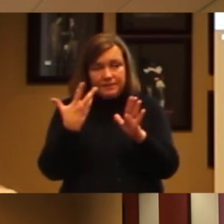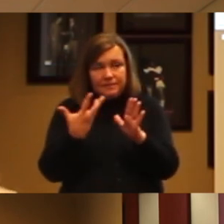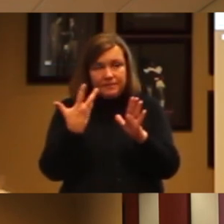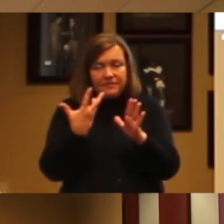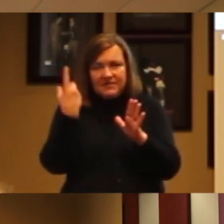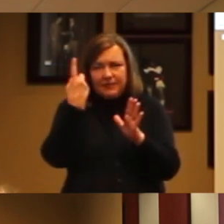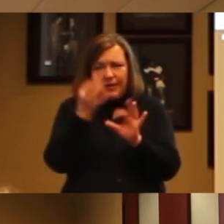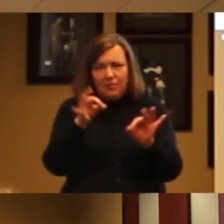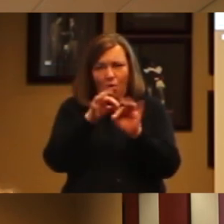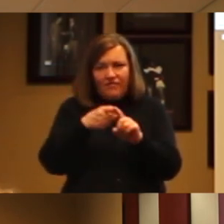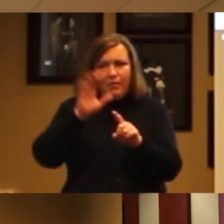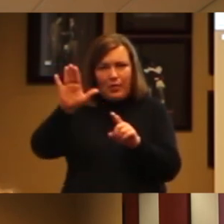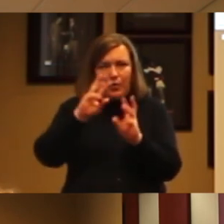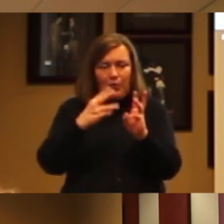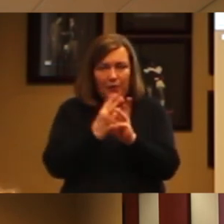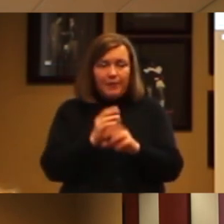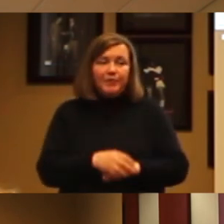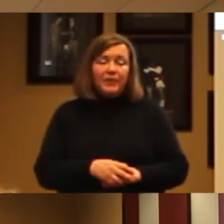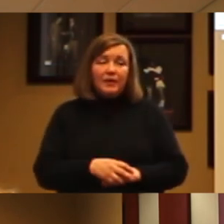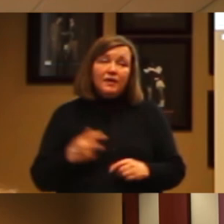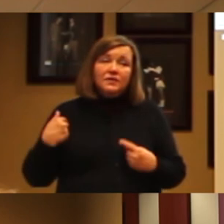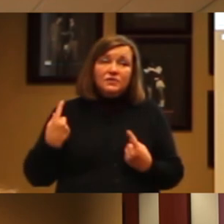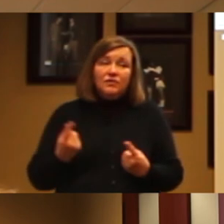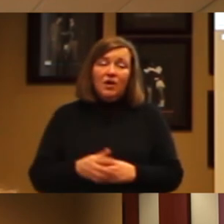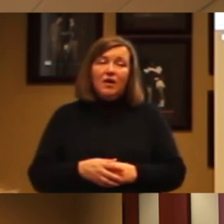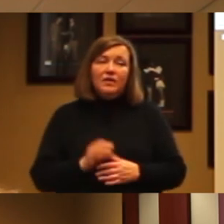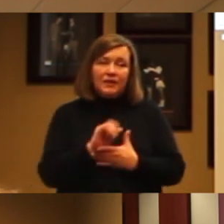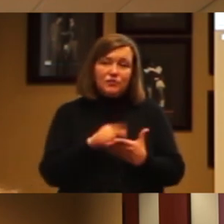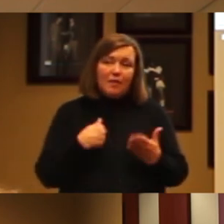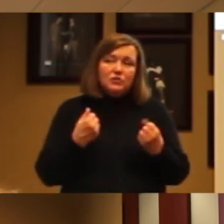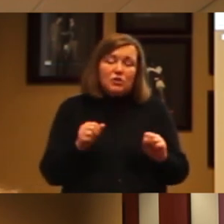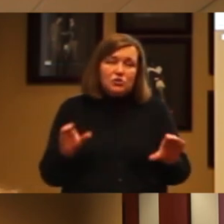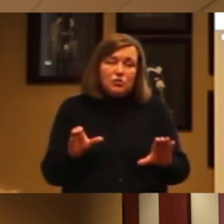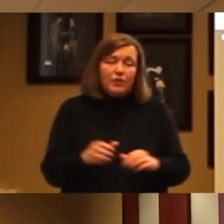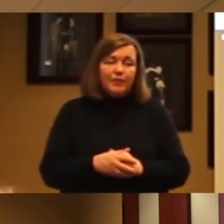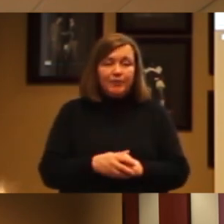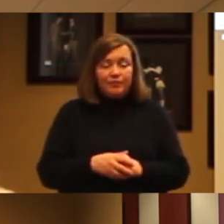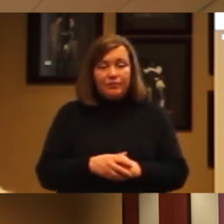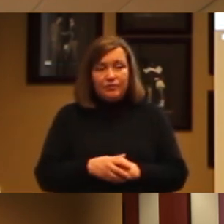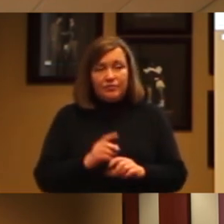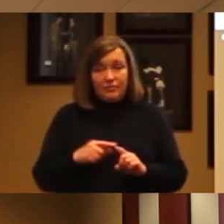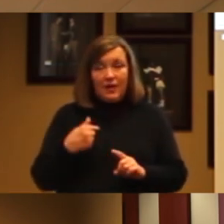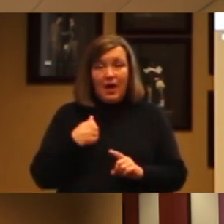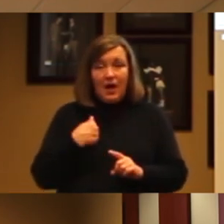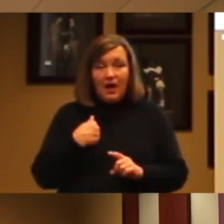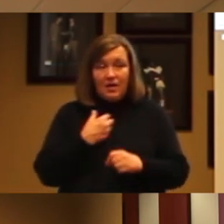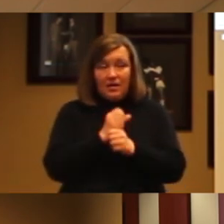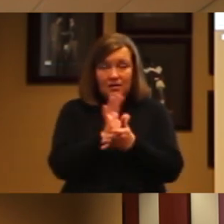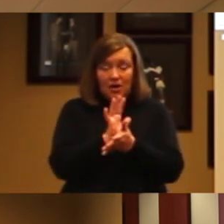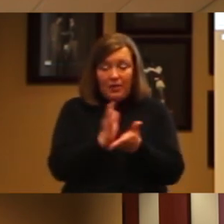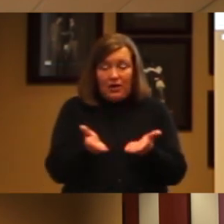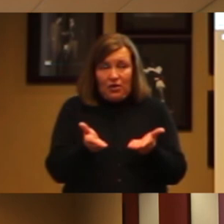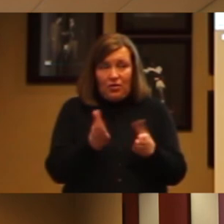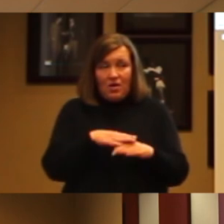important from the world. And so far, that's what I have been trying to do. But I had a documentary here I did on